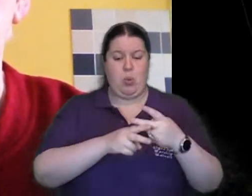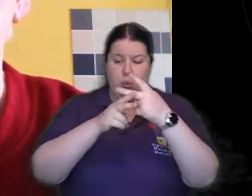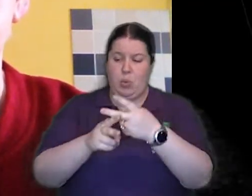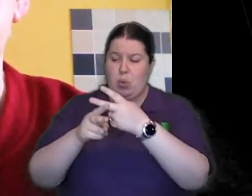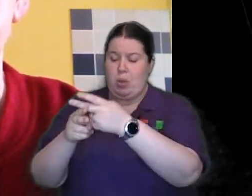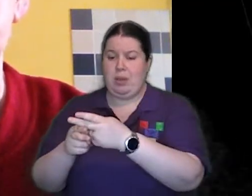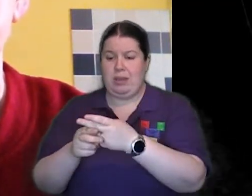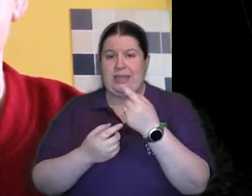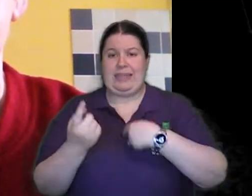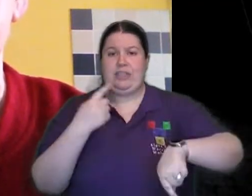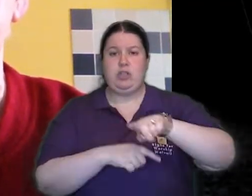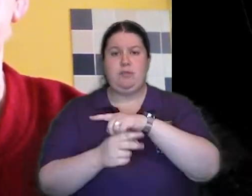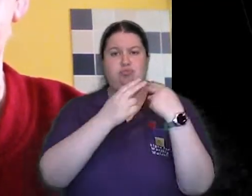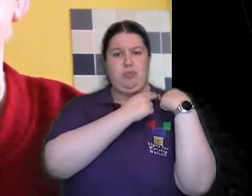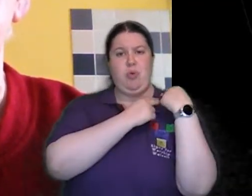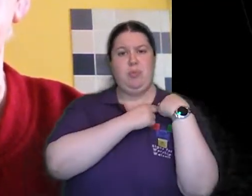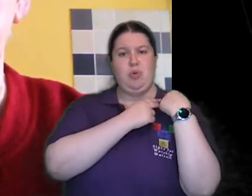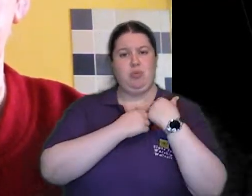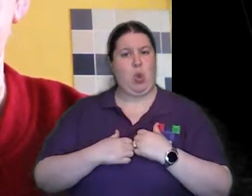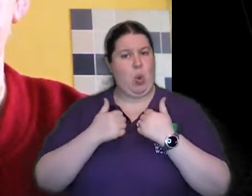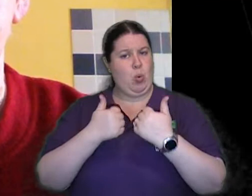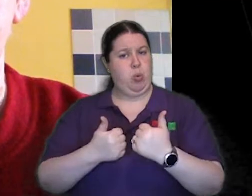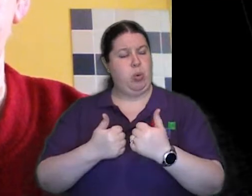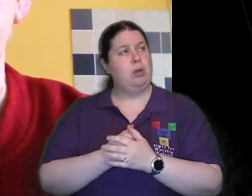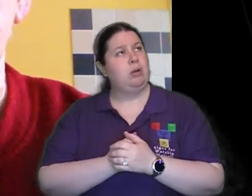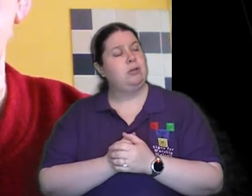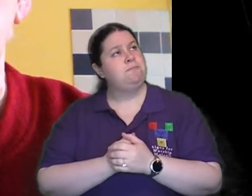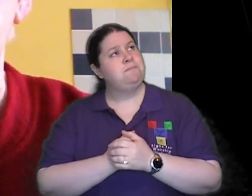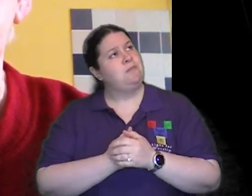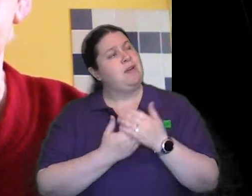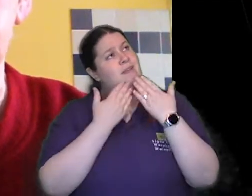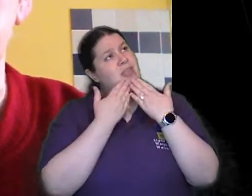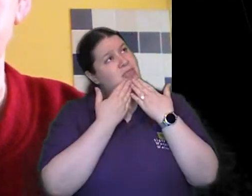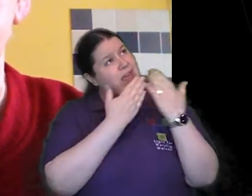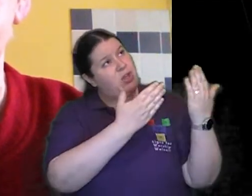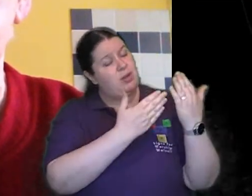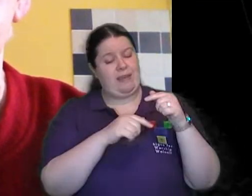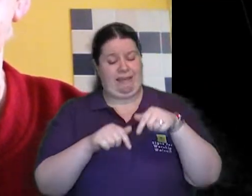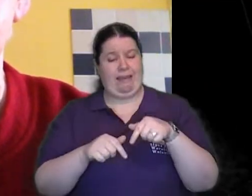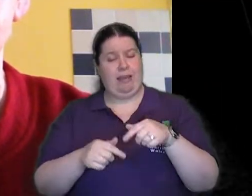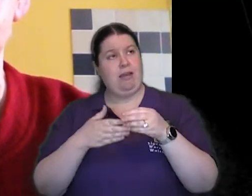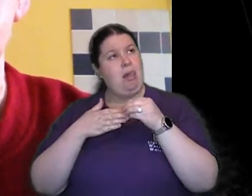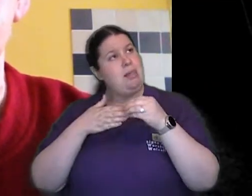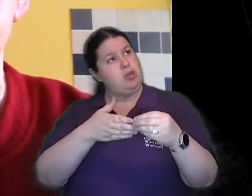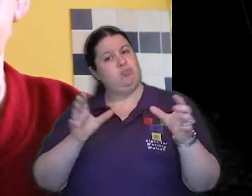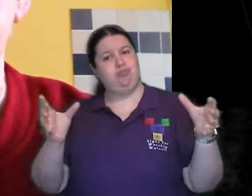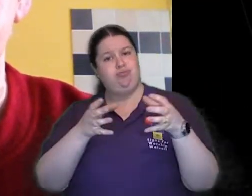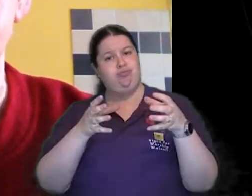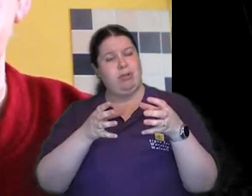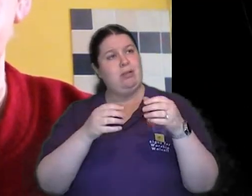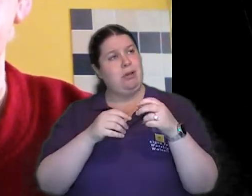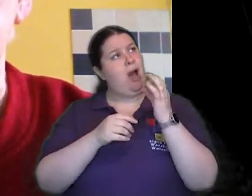and that we all take responsibility for being good followers. We give thanks for our own leadership team at